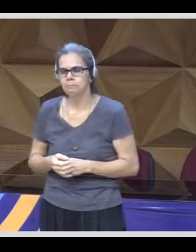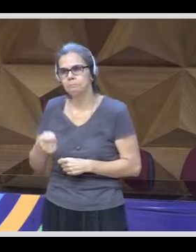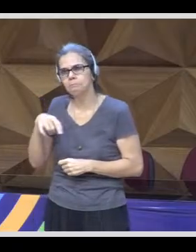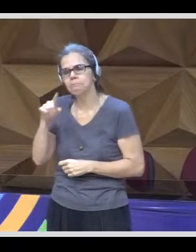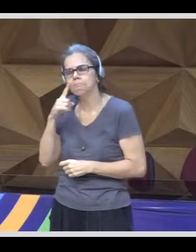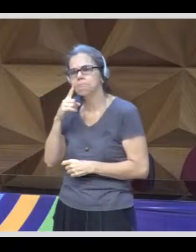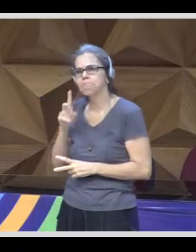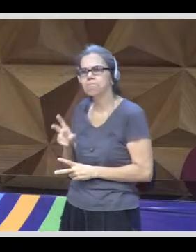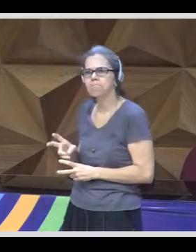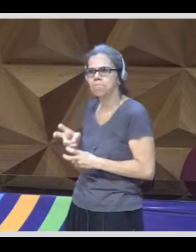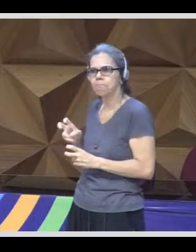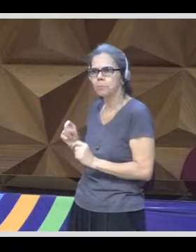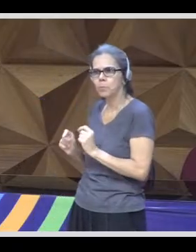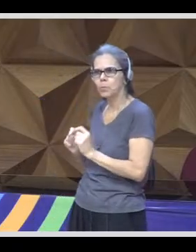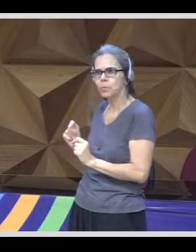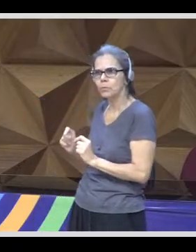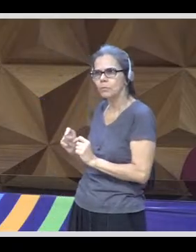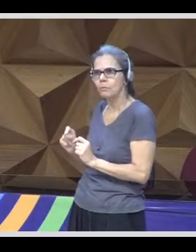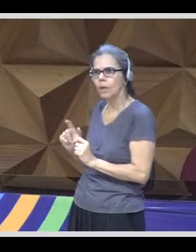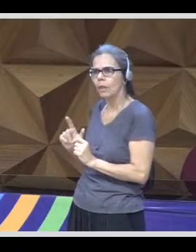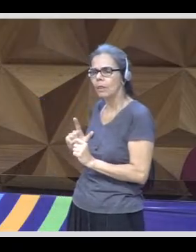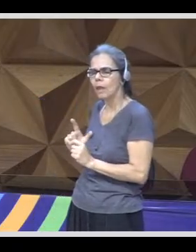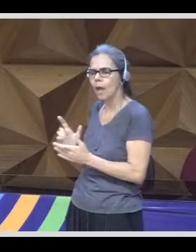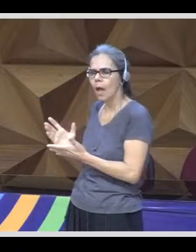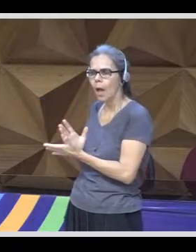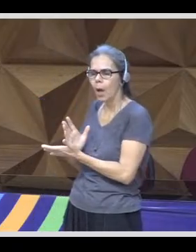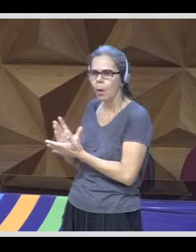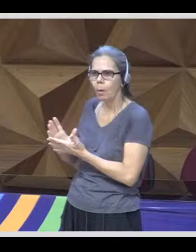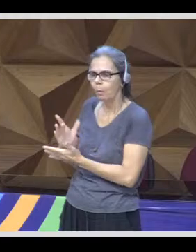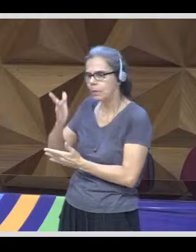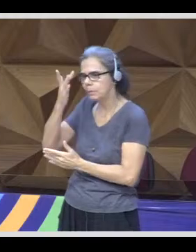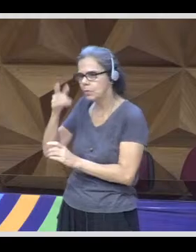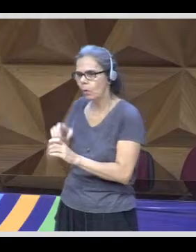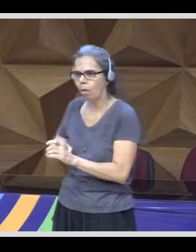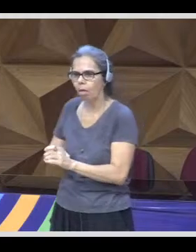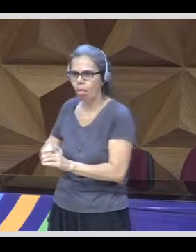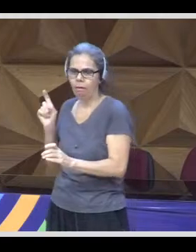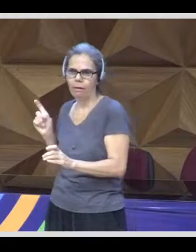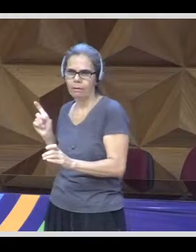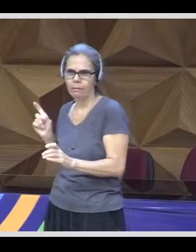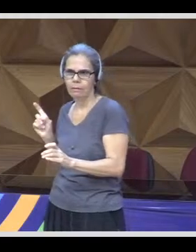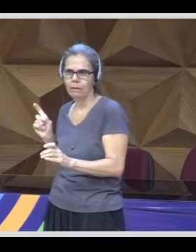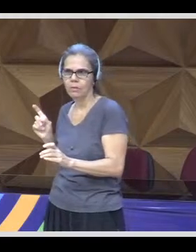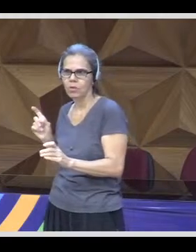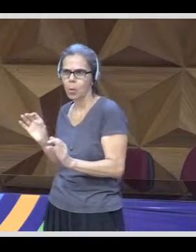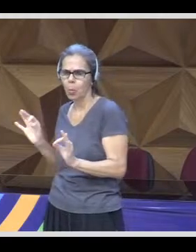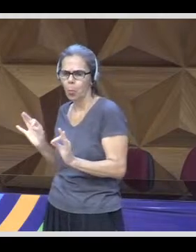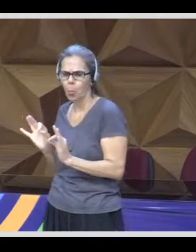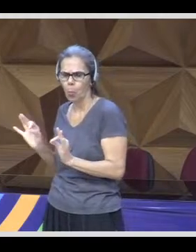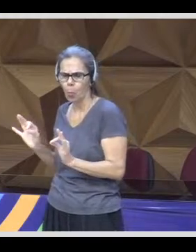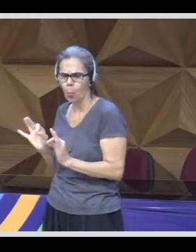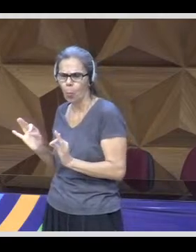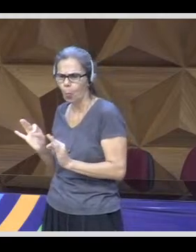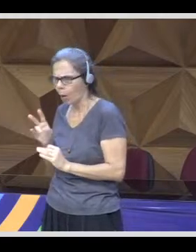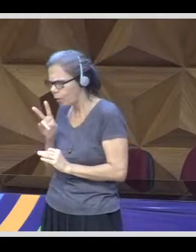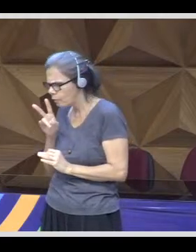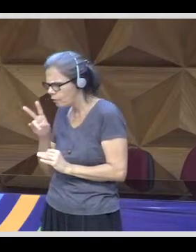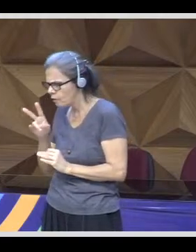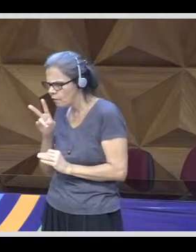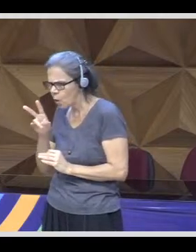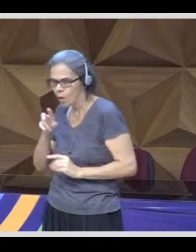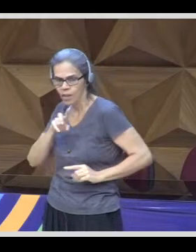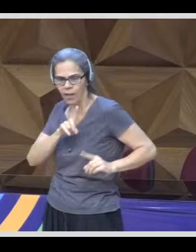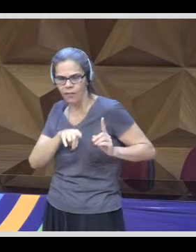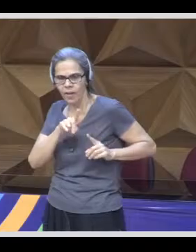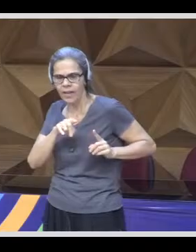nothing strong in terms of, at least in terms of the variables that we modeled. But they have high